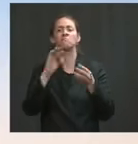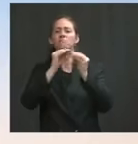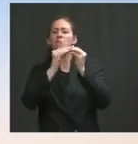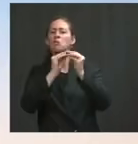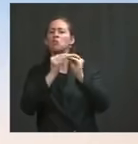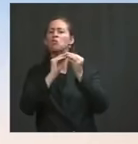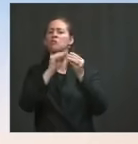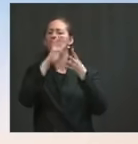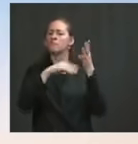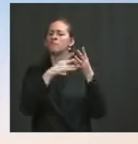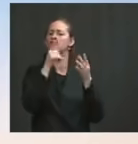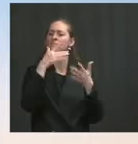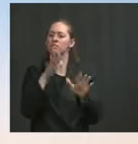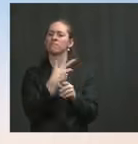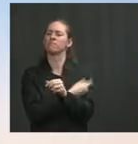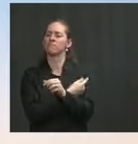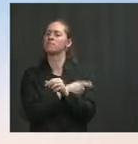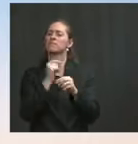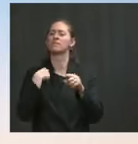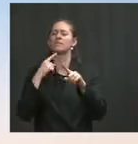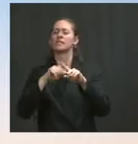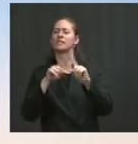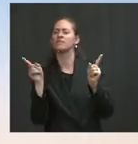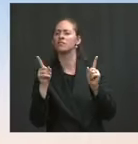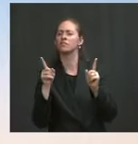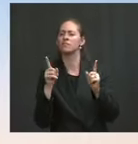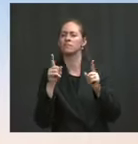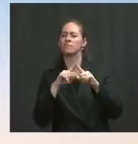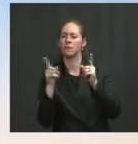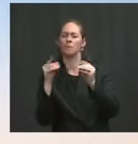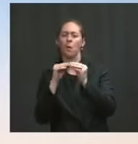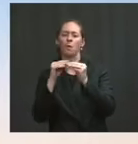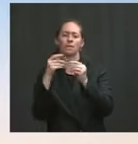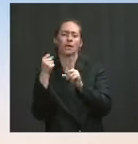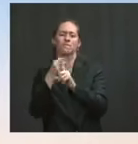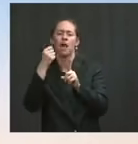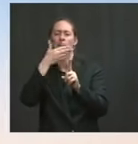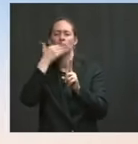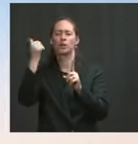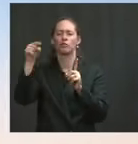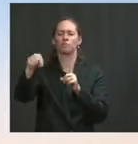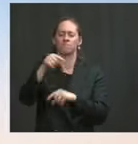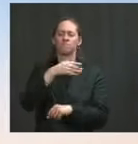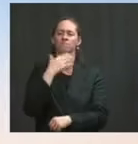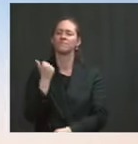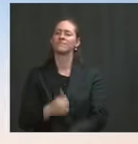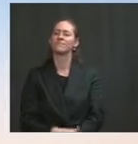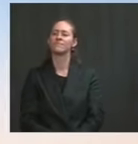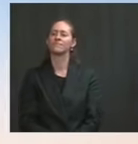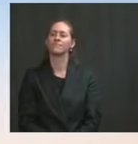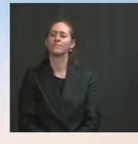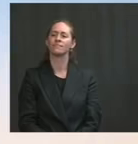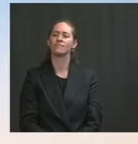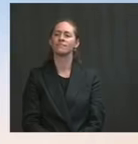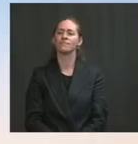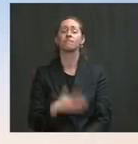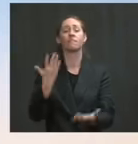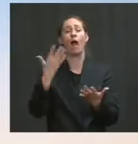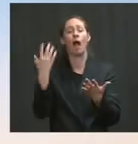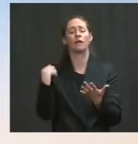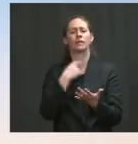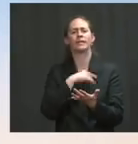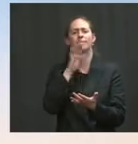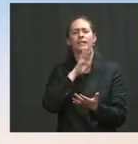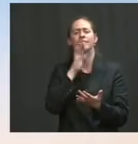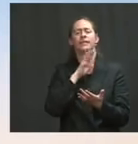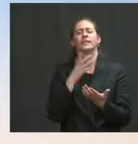are powerful and impactful. And so I will say the thing that is a bit frustrating to us is that when